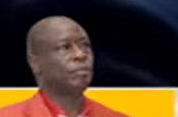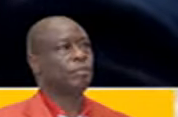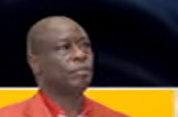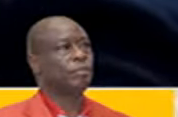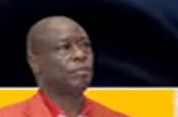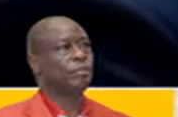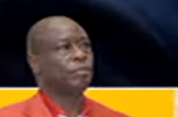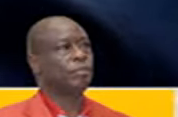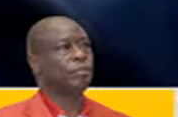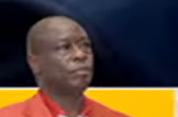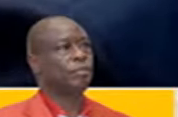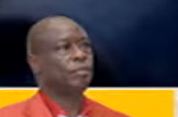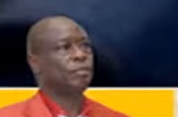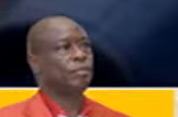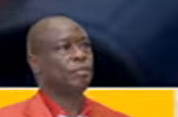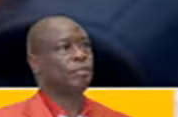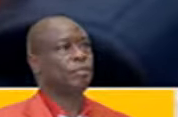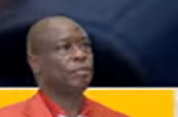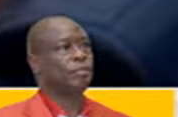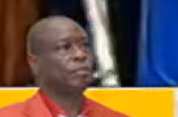Volume 8A.